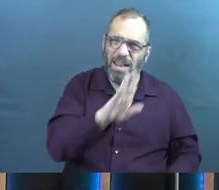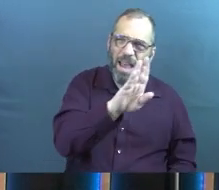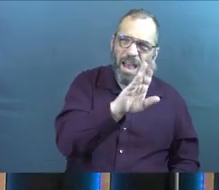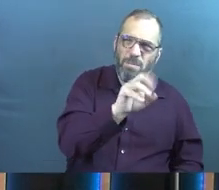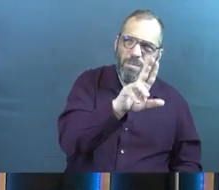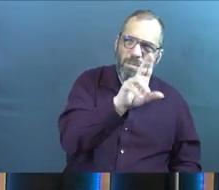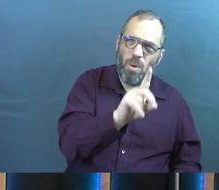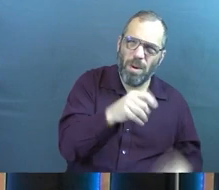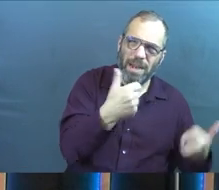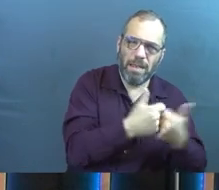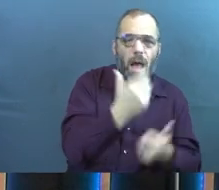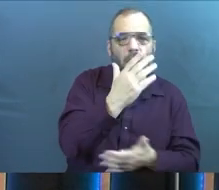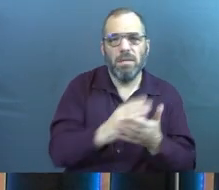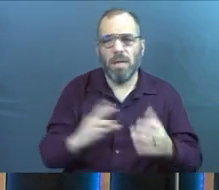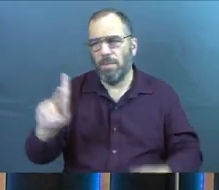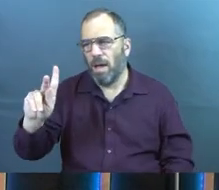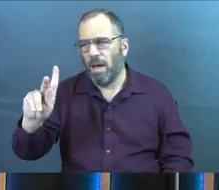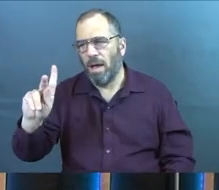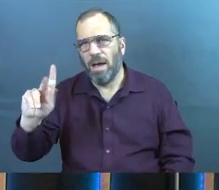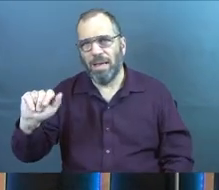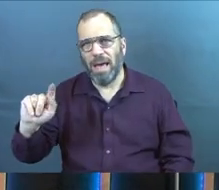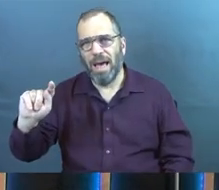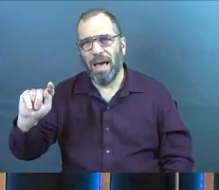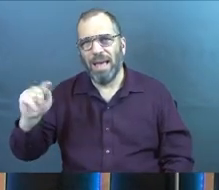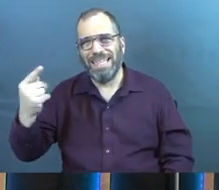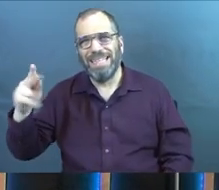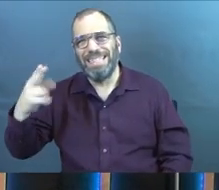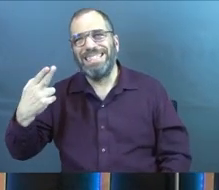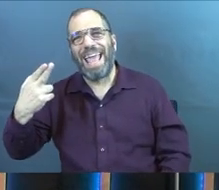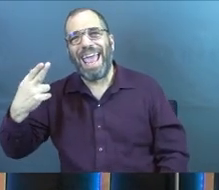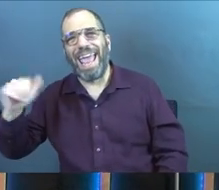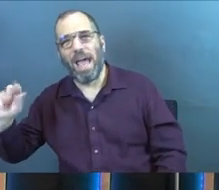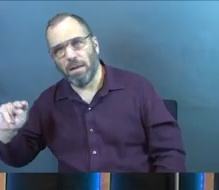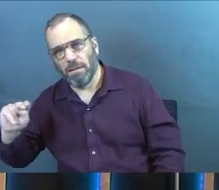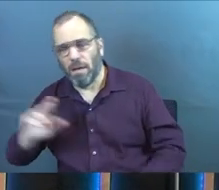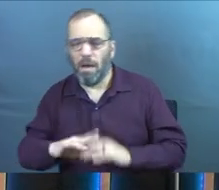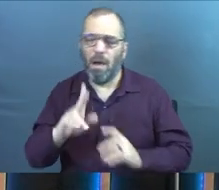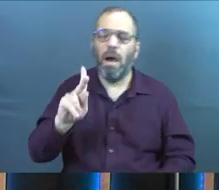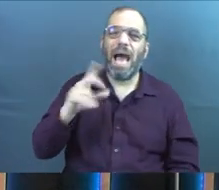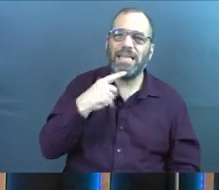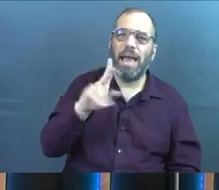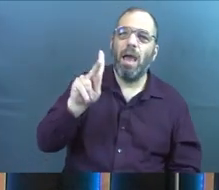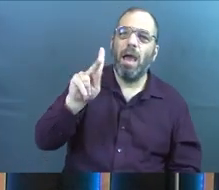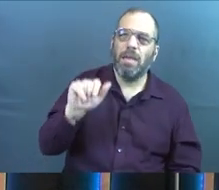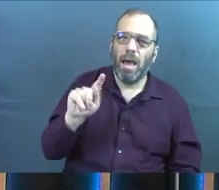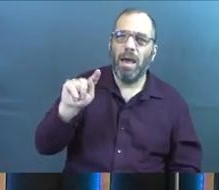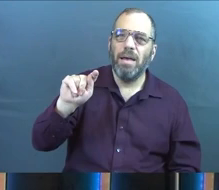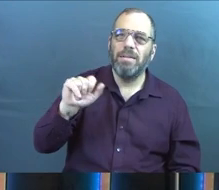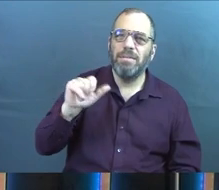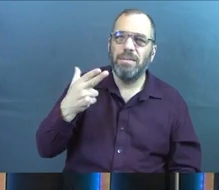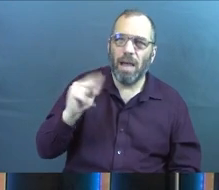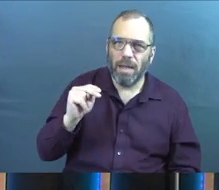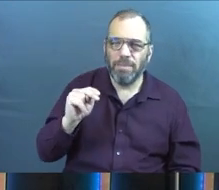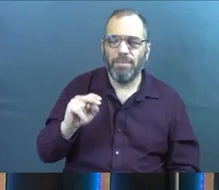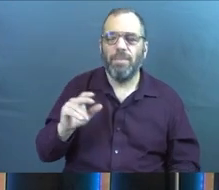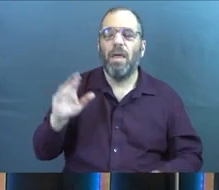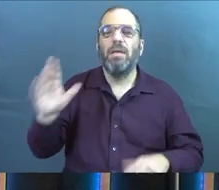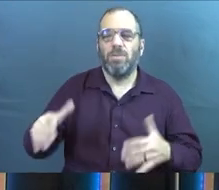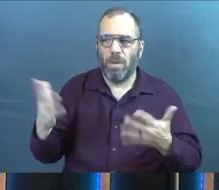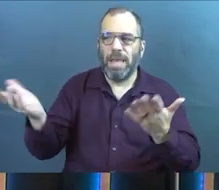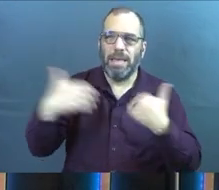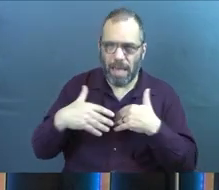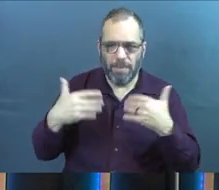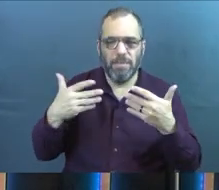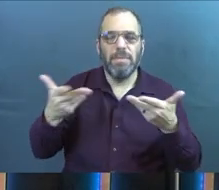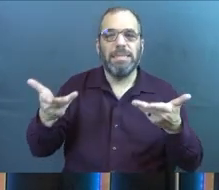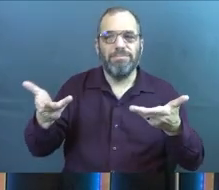come on. Some of you might say Catan, you're wrong, it's Catan. No, I don't know, but we enjoy that game a lot. We have friends who come over and they'll play that game with us